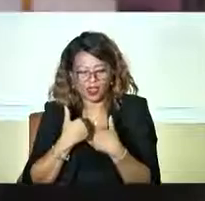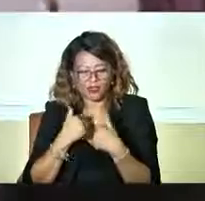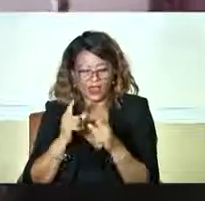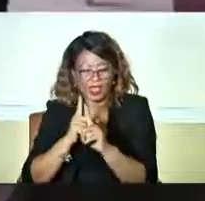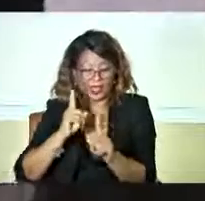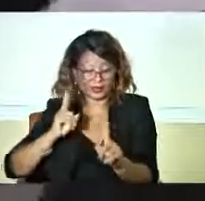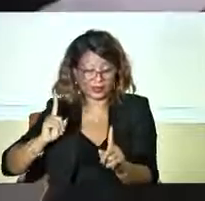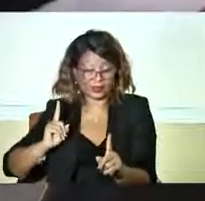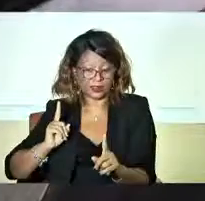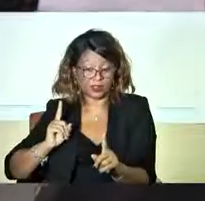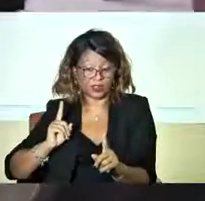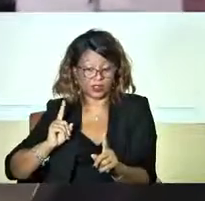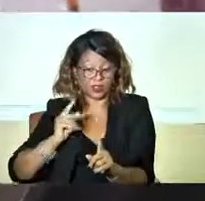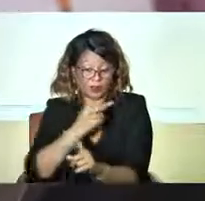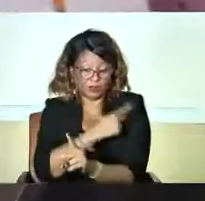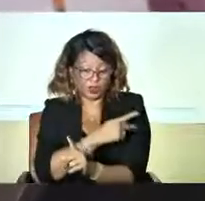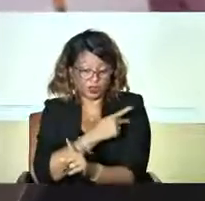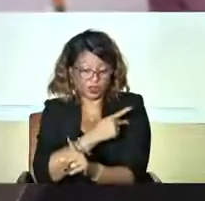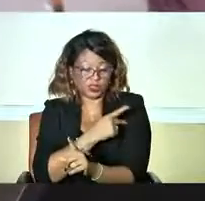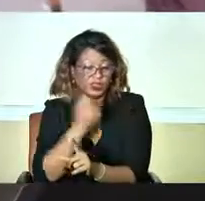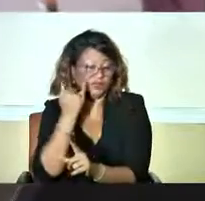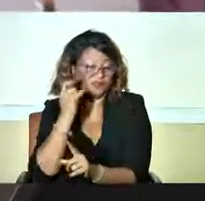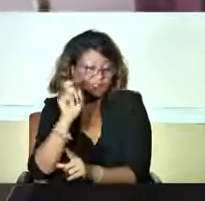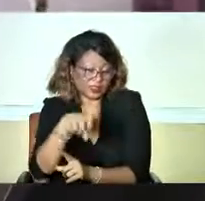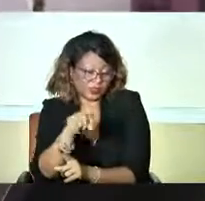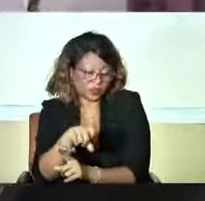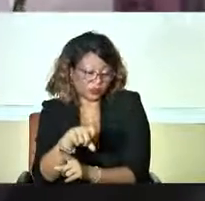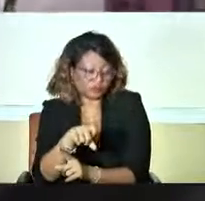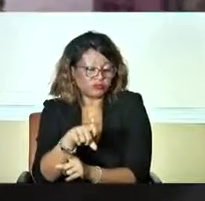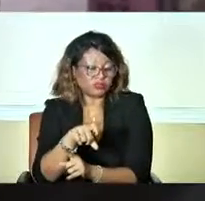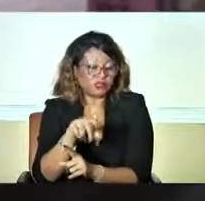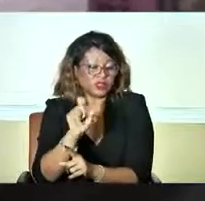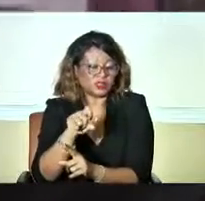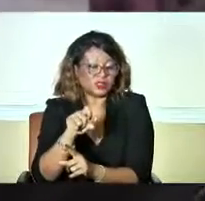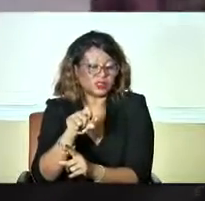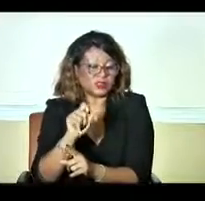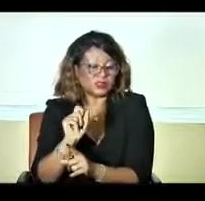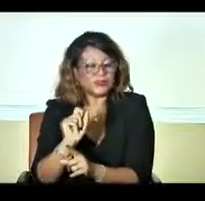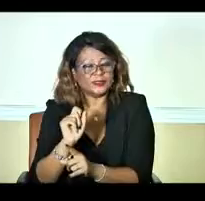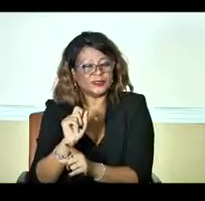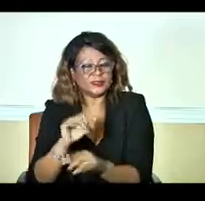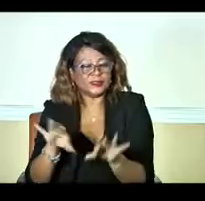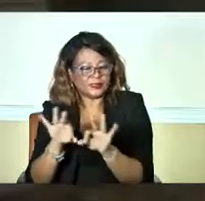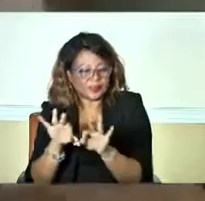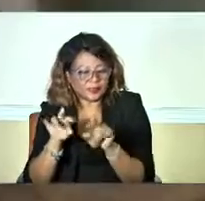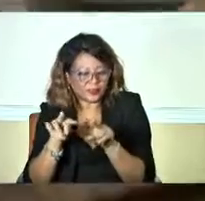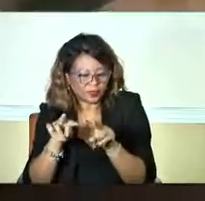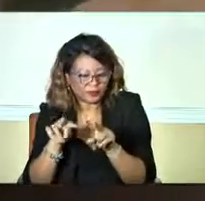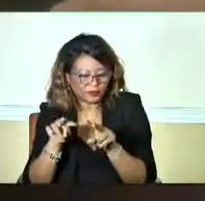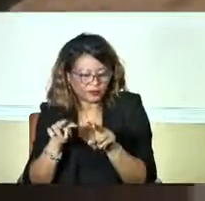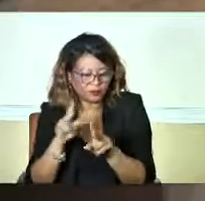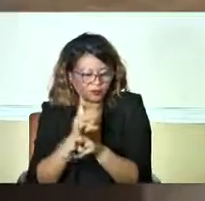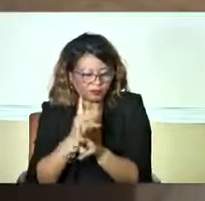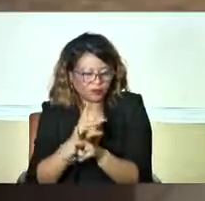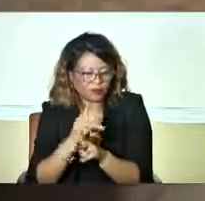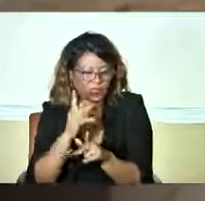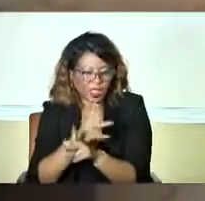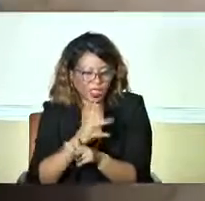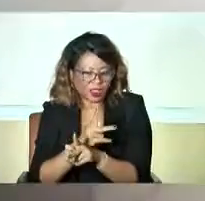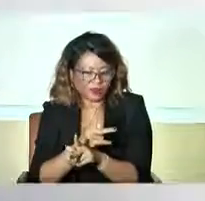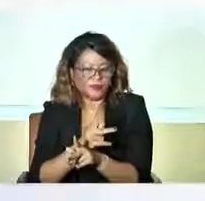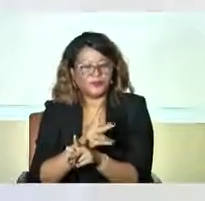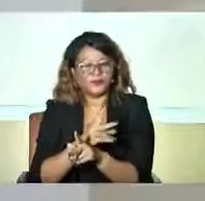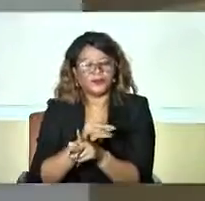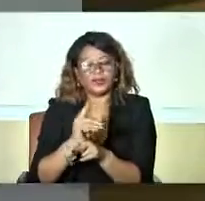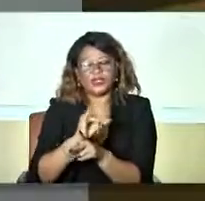a patient if there is a need to isolate a patient while they still need intensive care management, and also to dialyze a